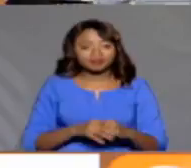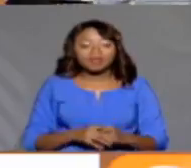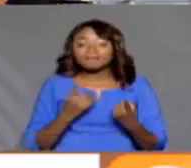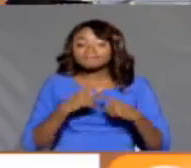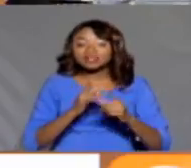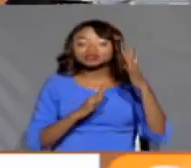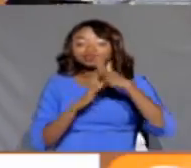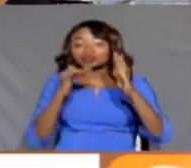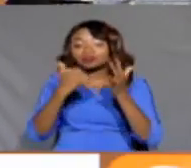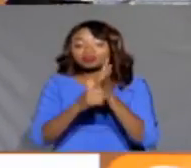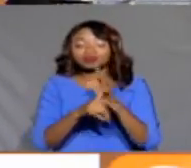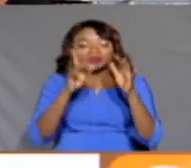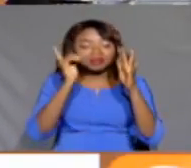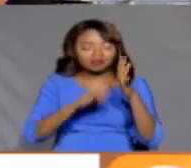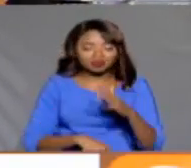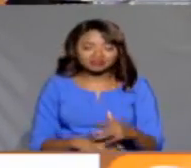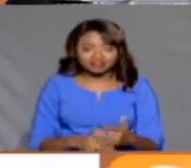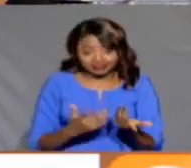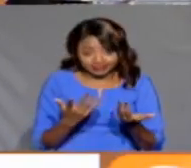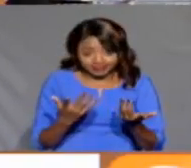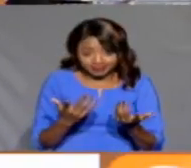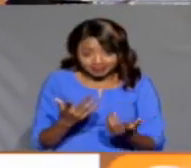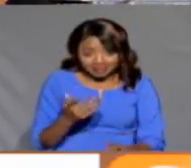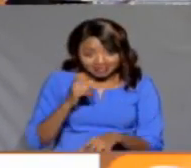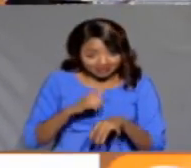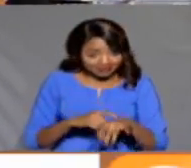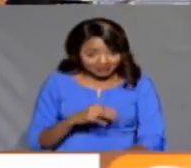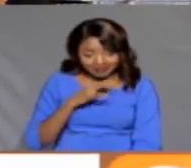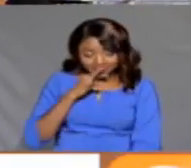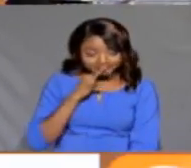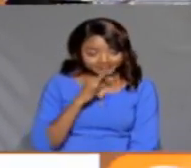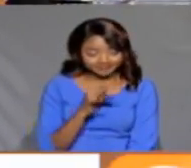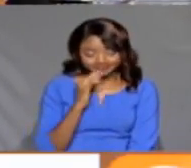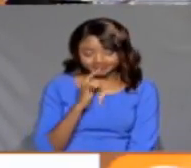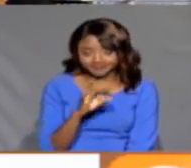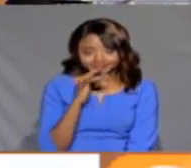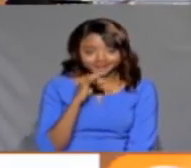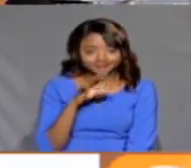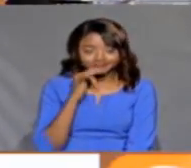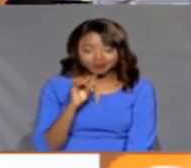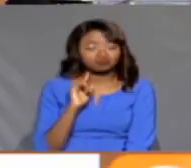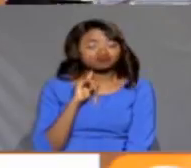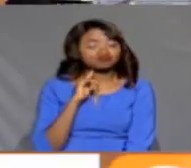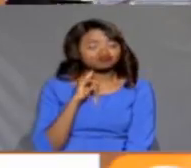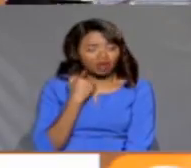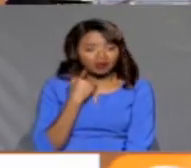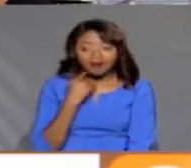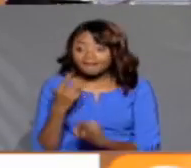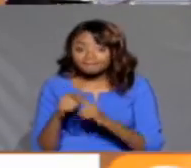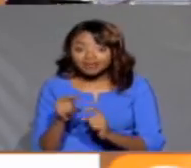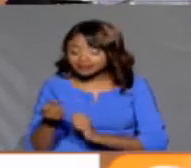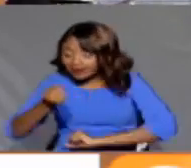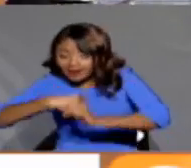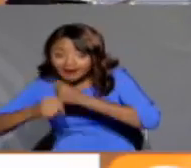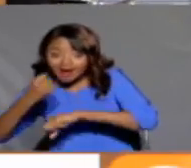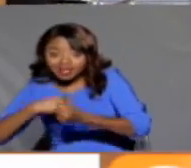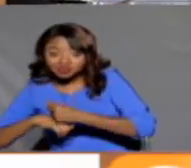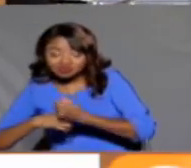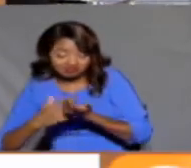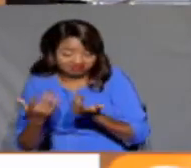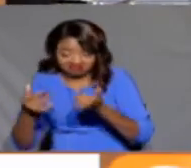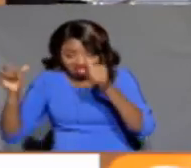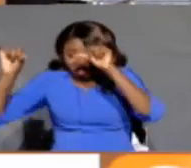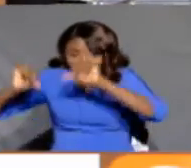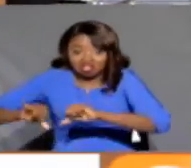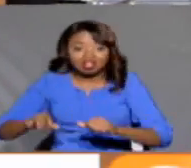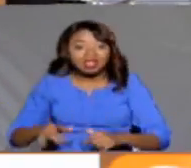is, it is easy to say it, but to do it is a problem. The same way with reducing the number of constituencies. Right. You see, everybody says,